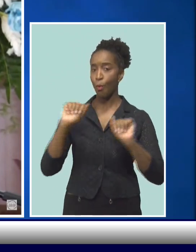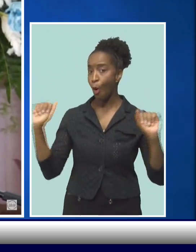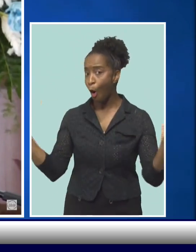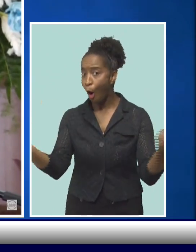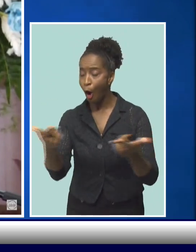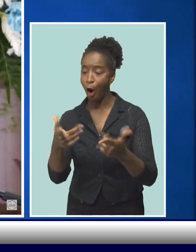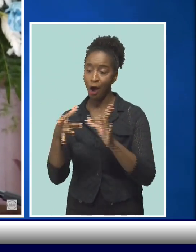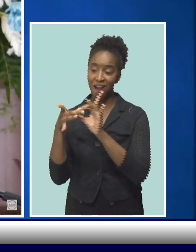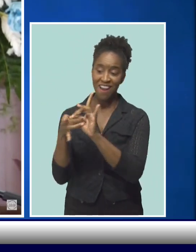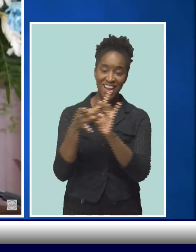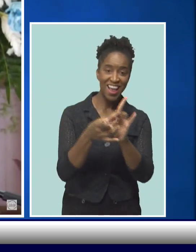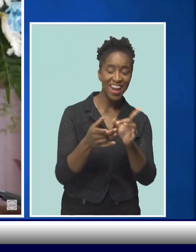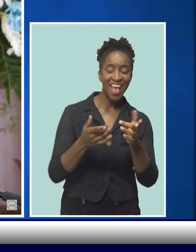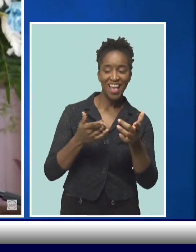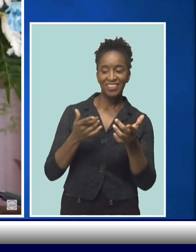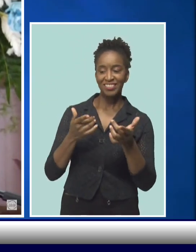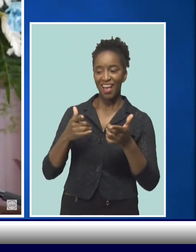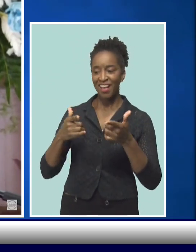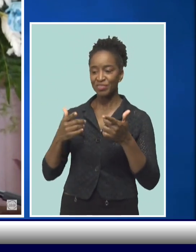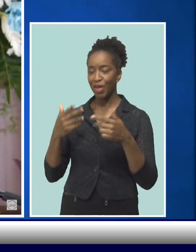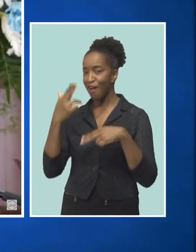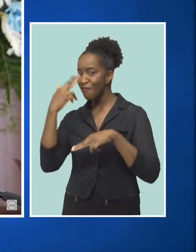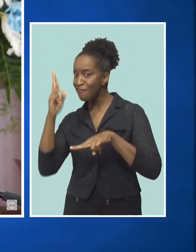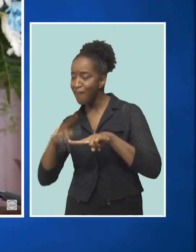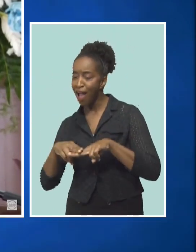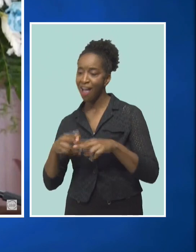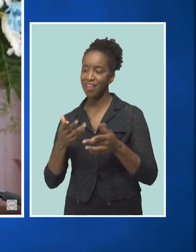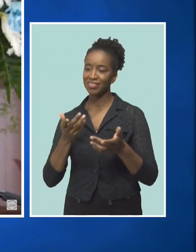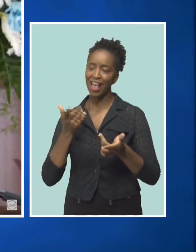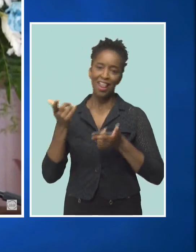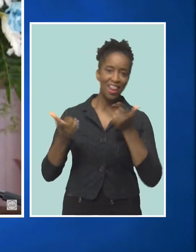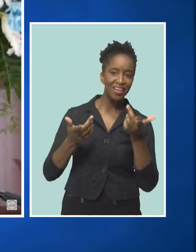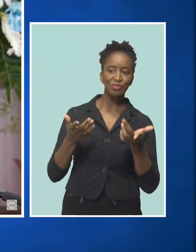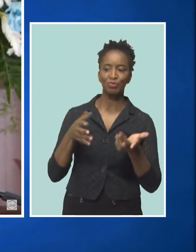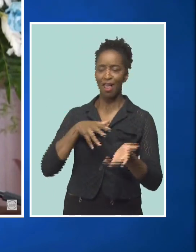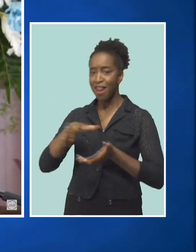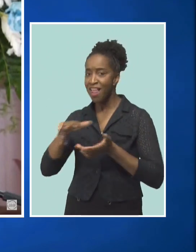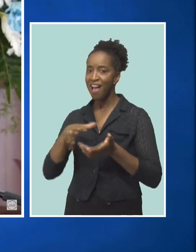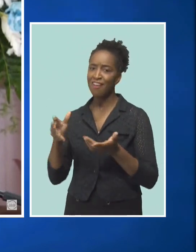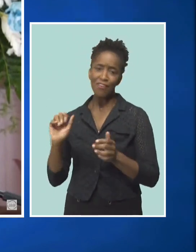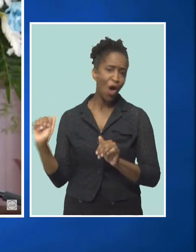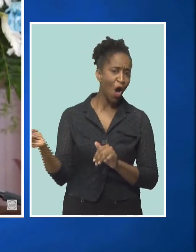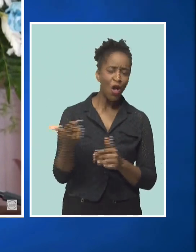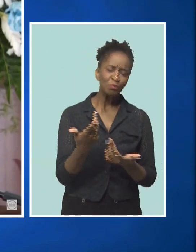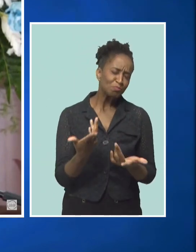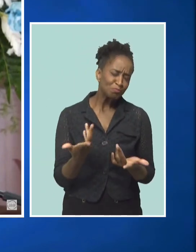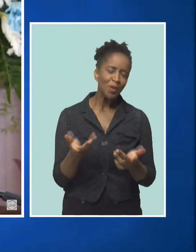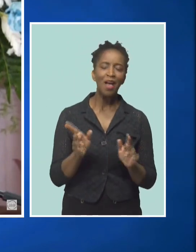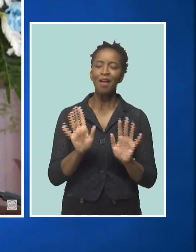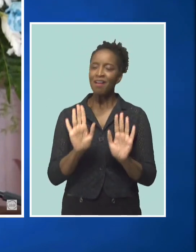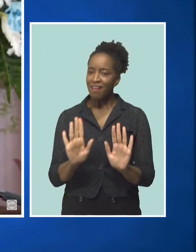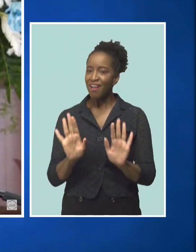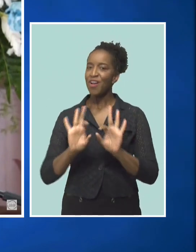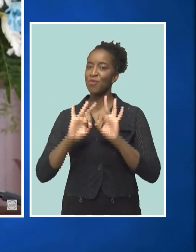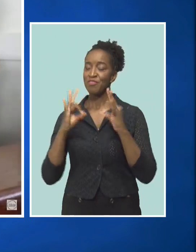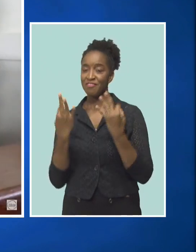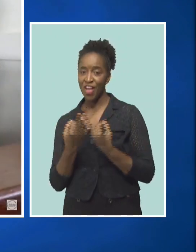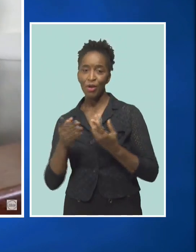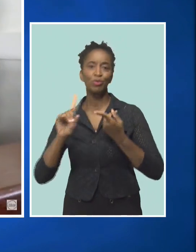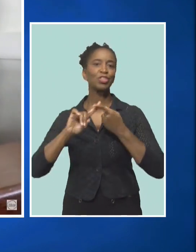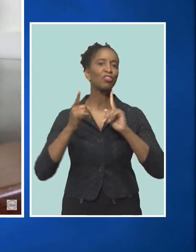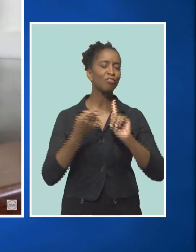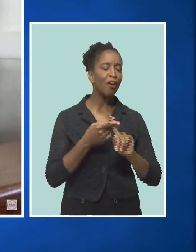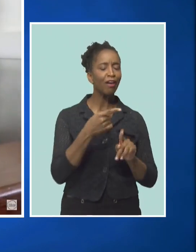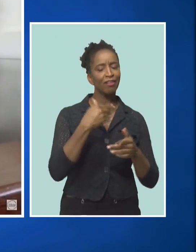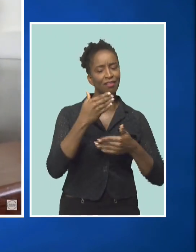close friends, his lighter side shone through. He was kind, funny, and full of humor. A